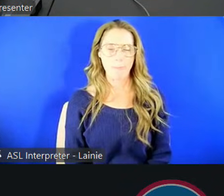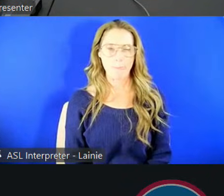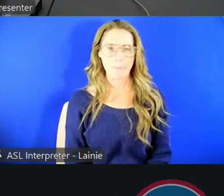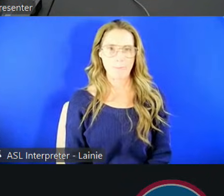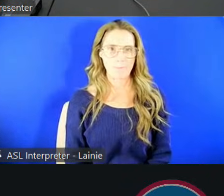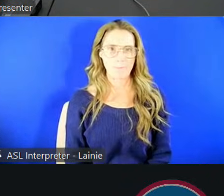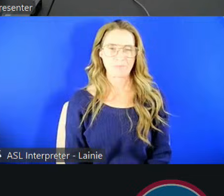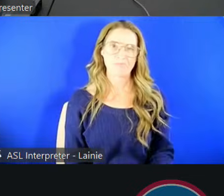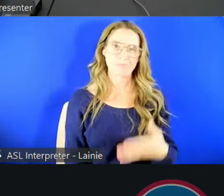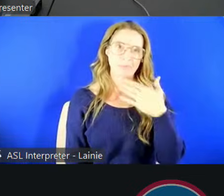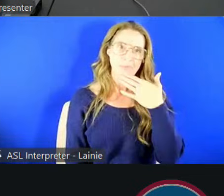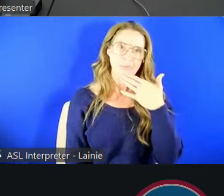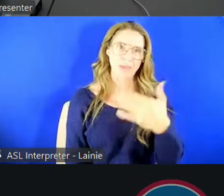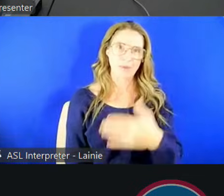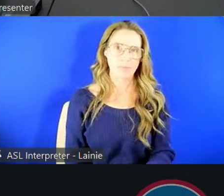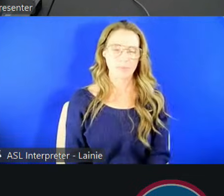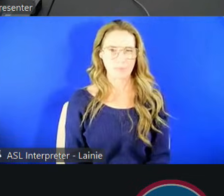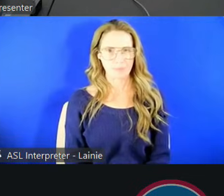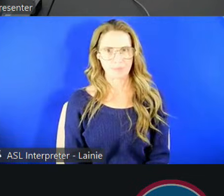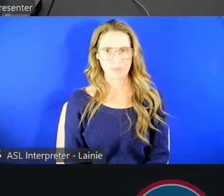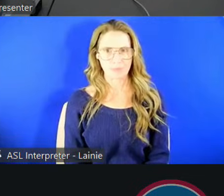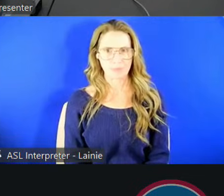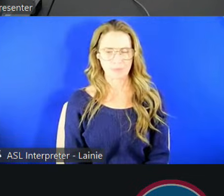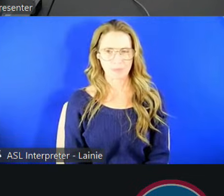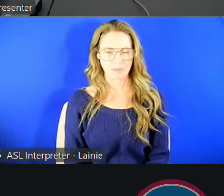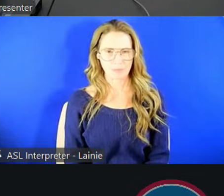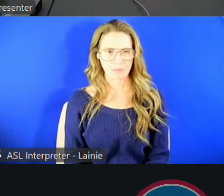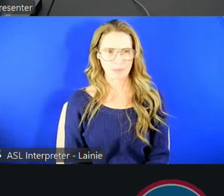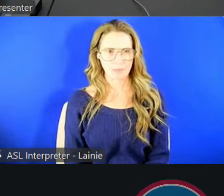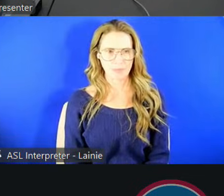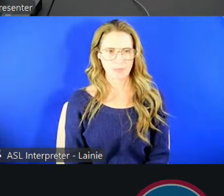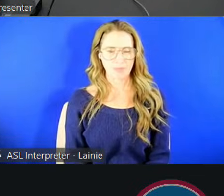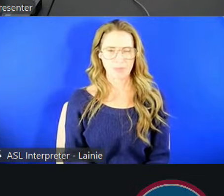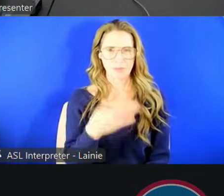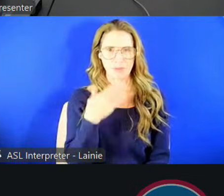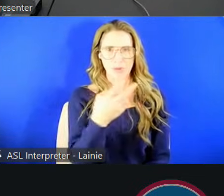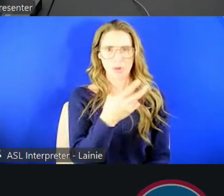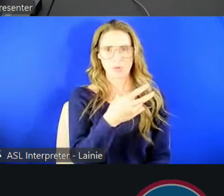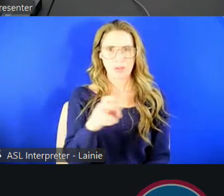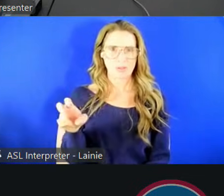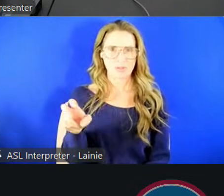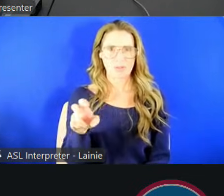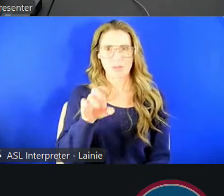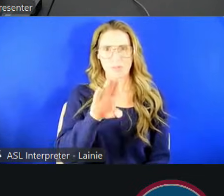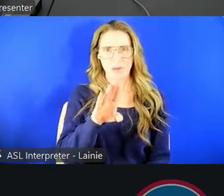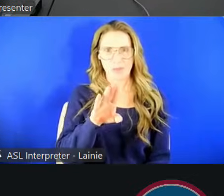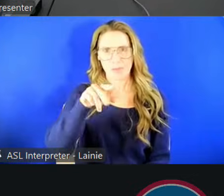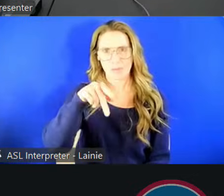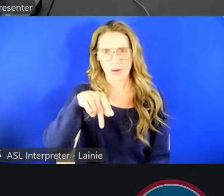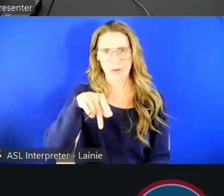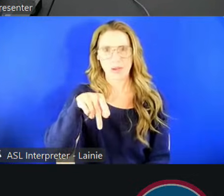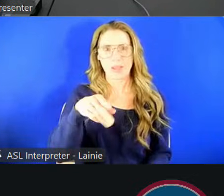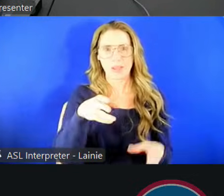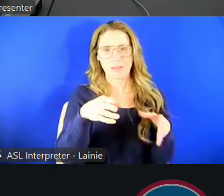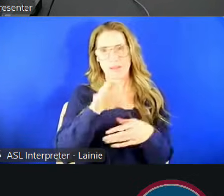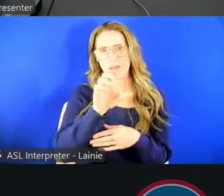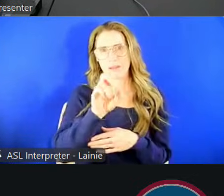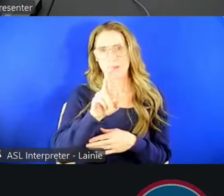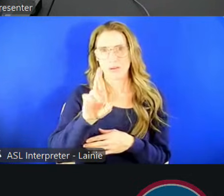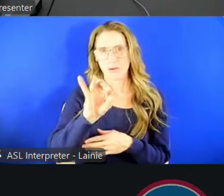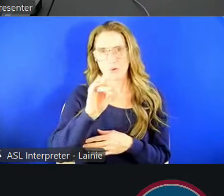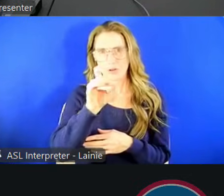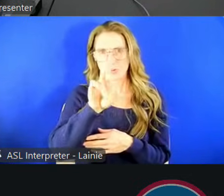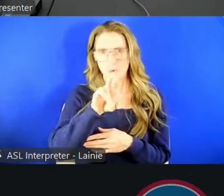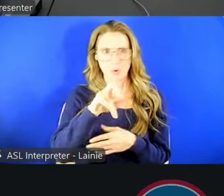you. And then just good transition to the bus priority corridor study. I guess